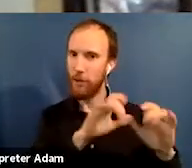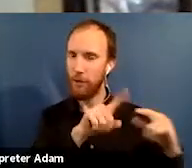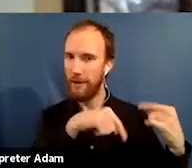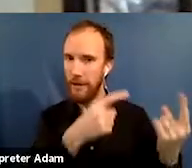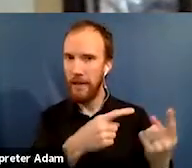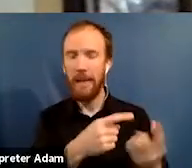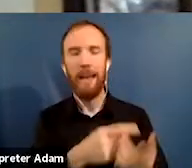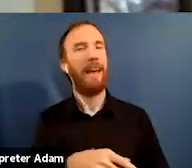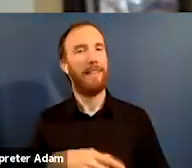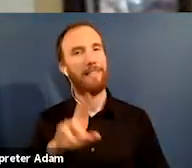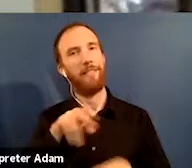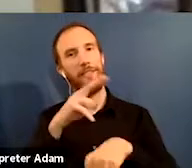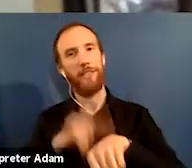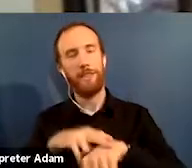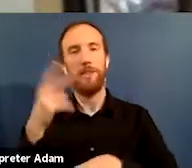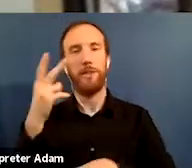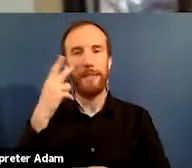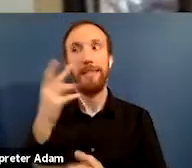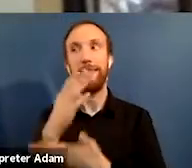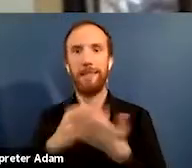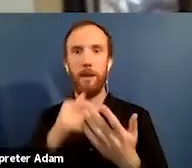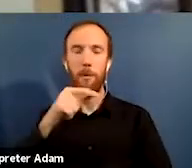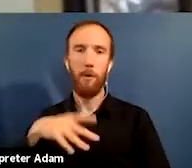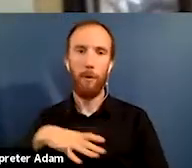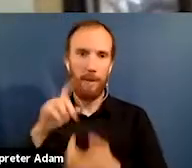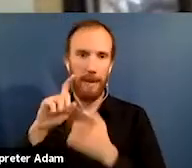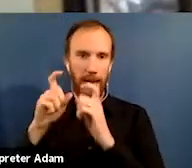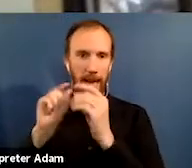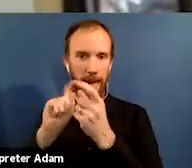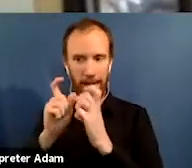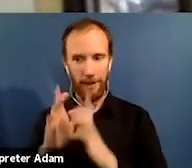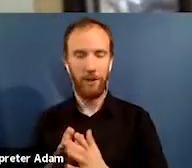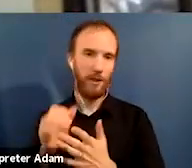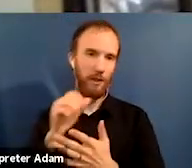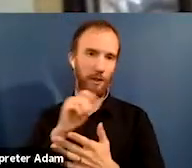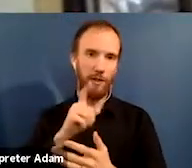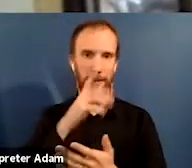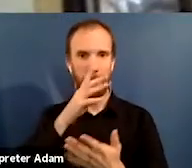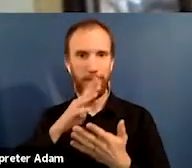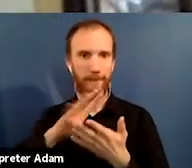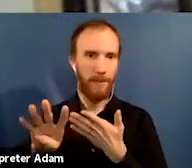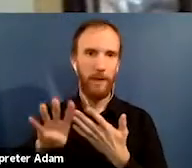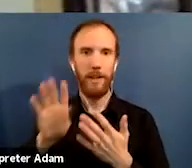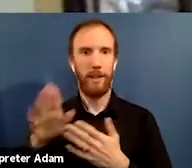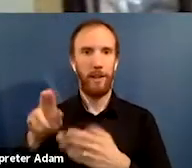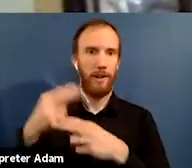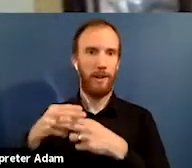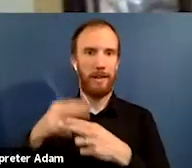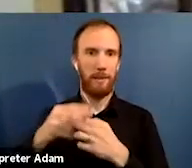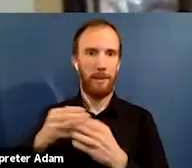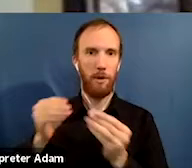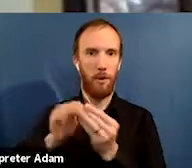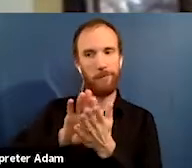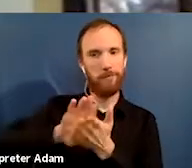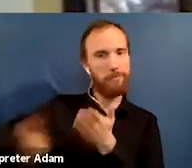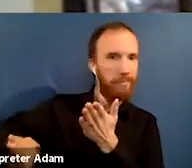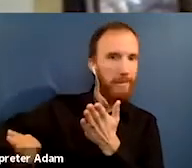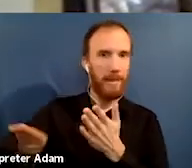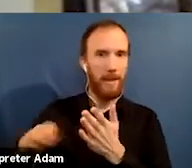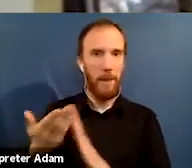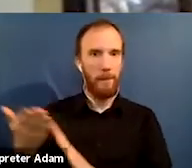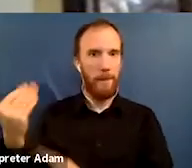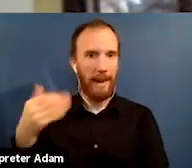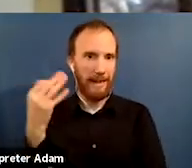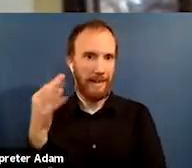editors who were less acknowledged by name or in the sort of standard narrative of the sort of publishing barons of the 19th century were